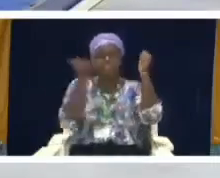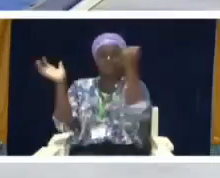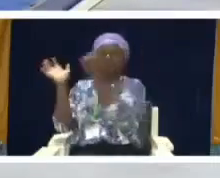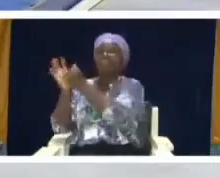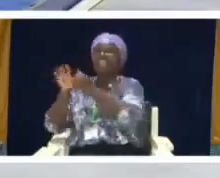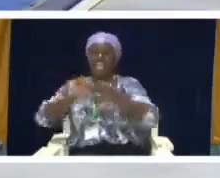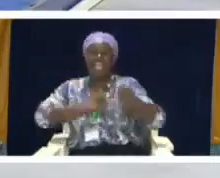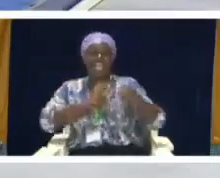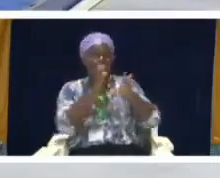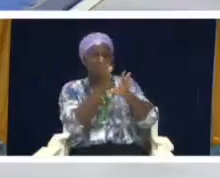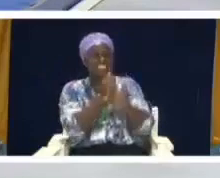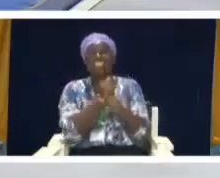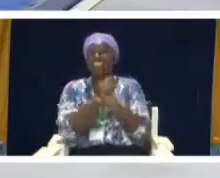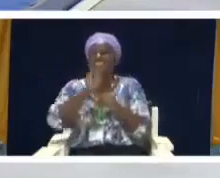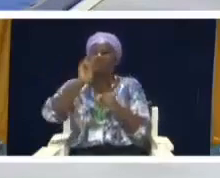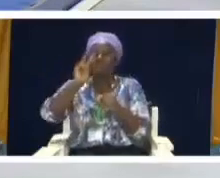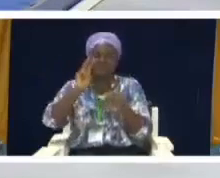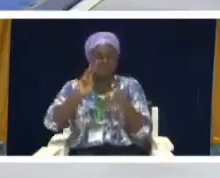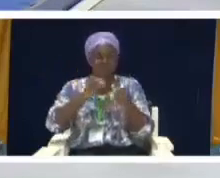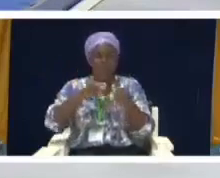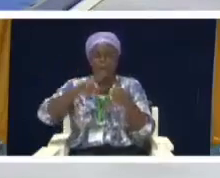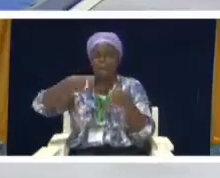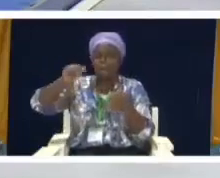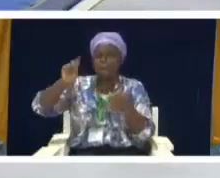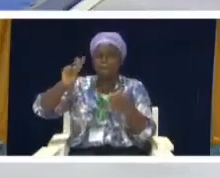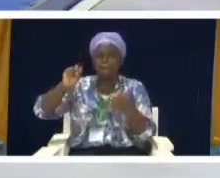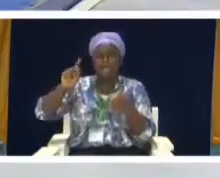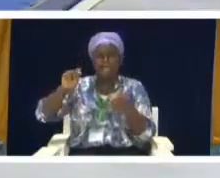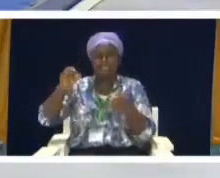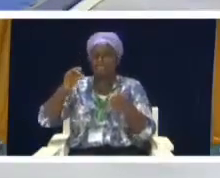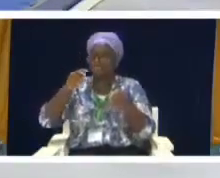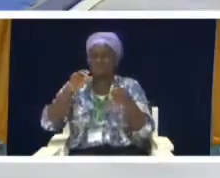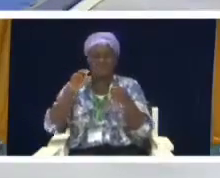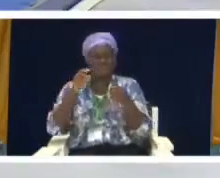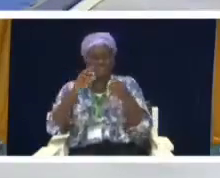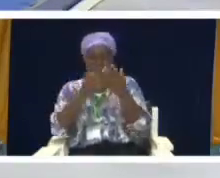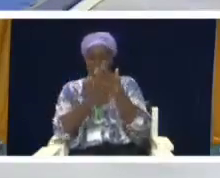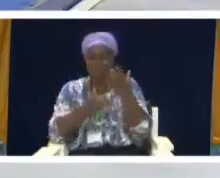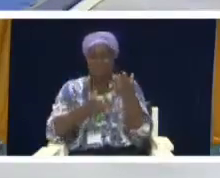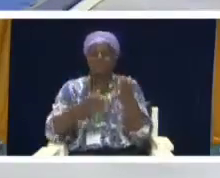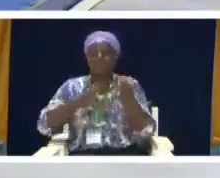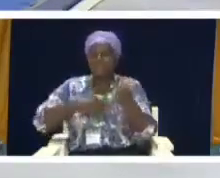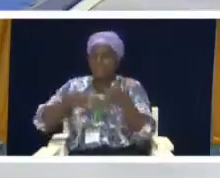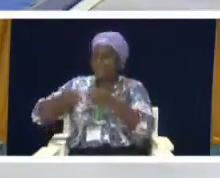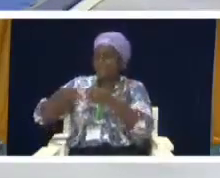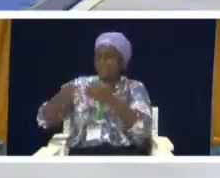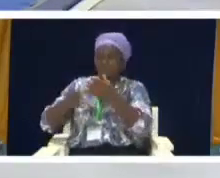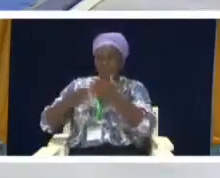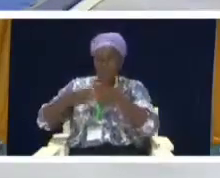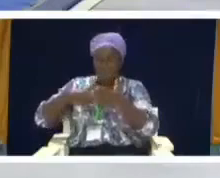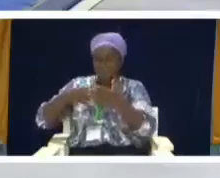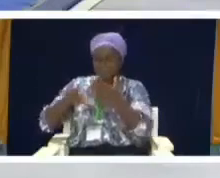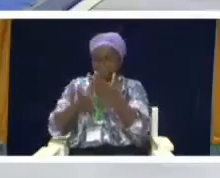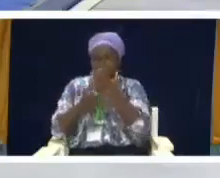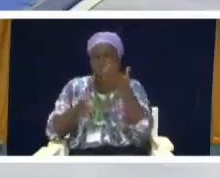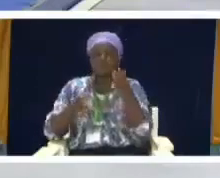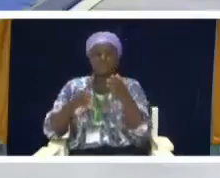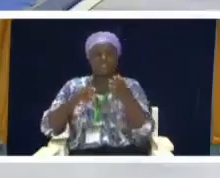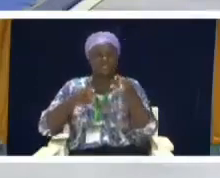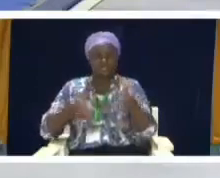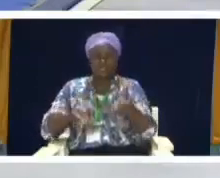From 23%, my blood level rose to 24%. Please, let's pay attention.